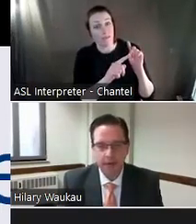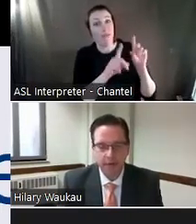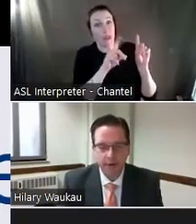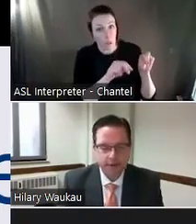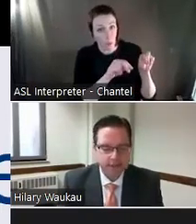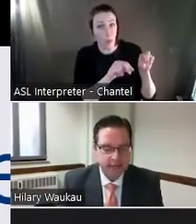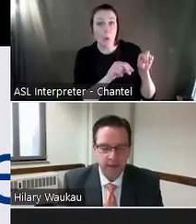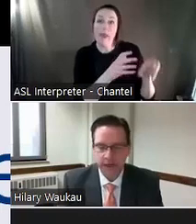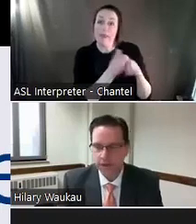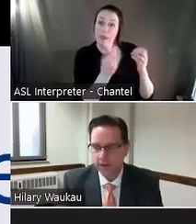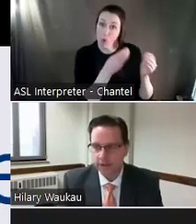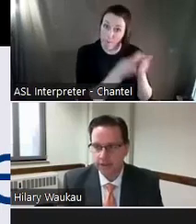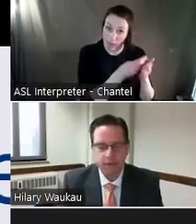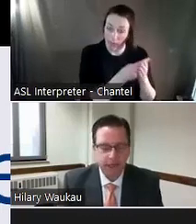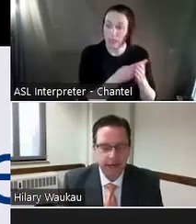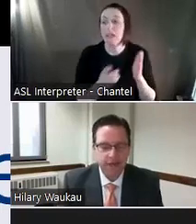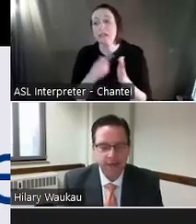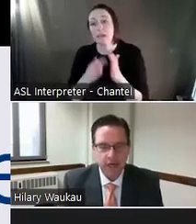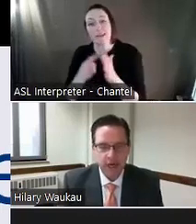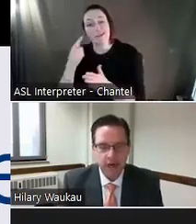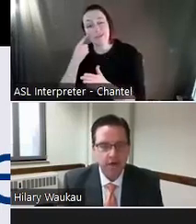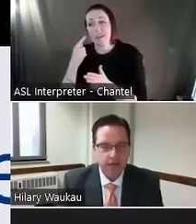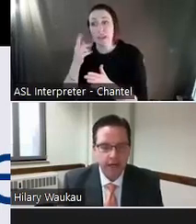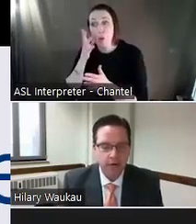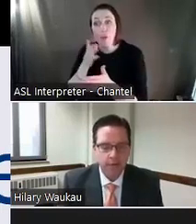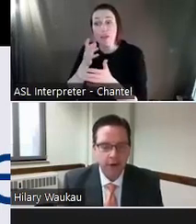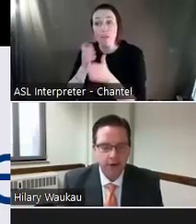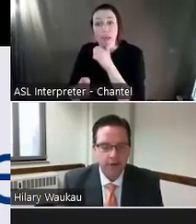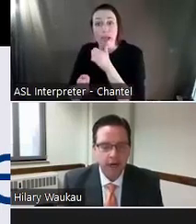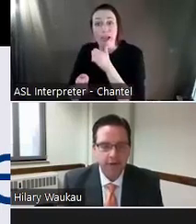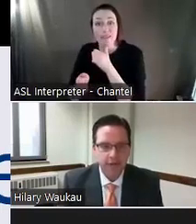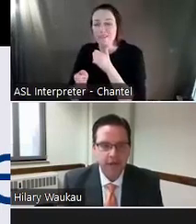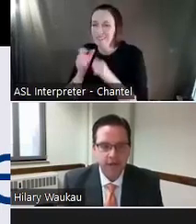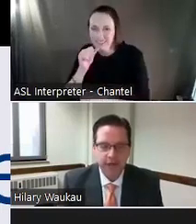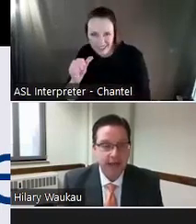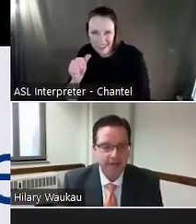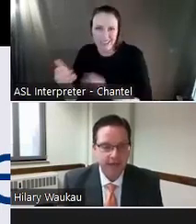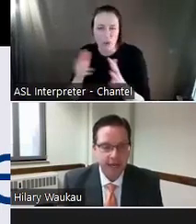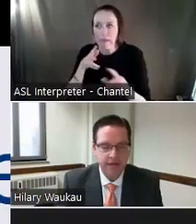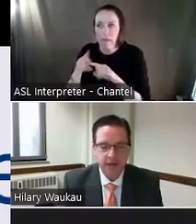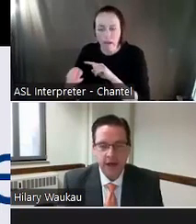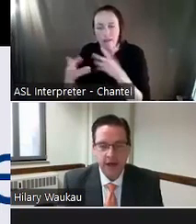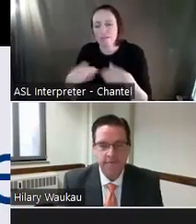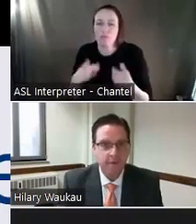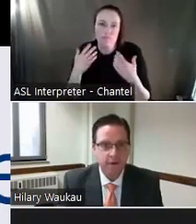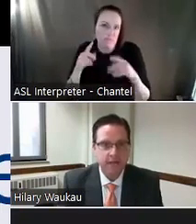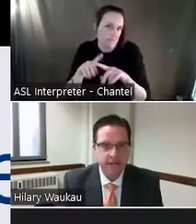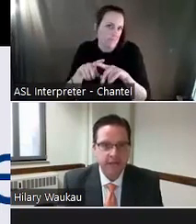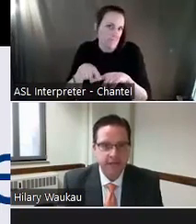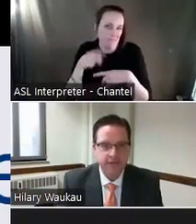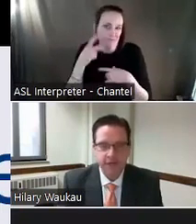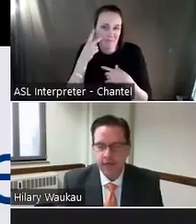got to play out the process. That's why it's always good to engage our stakeholder partners on this, to continue to advocate for